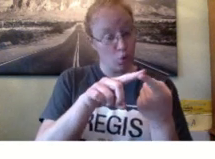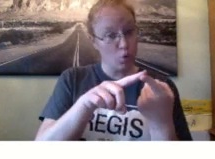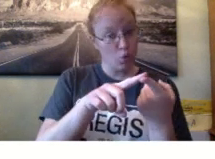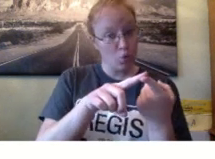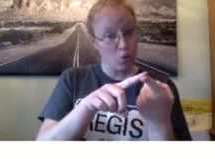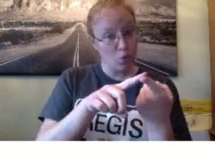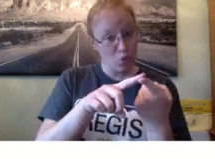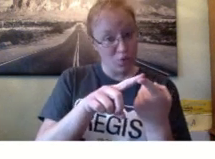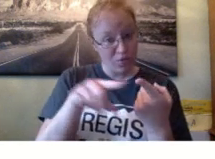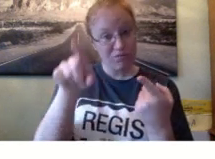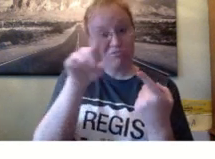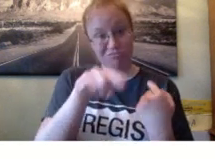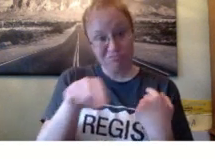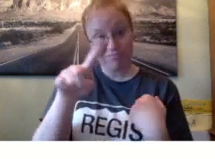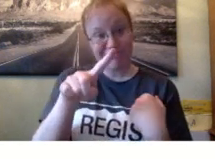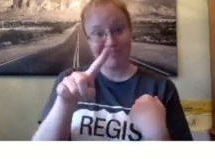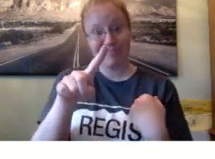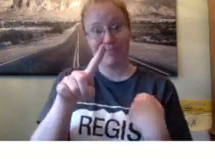to